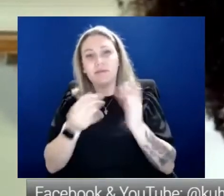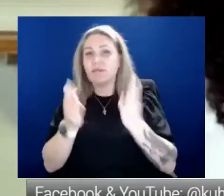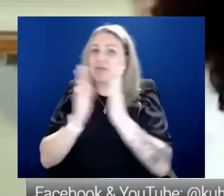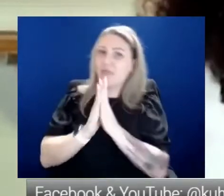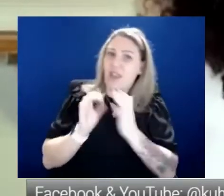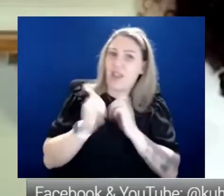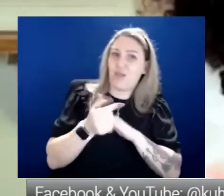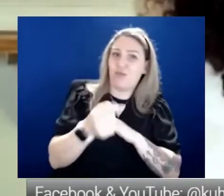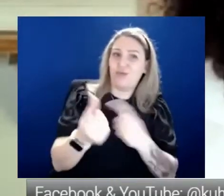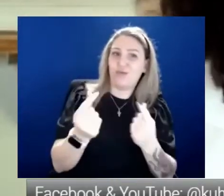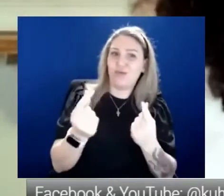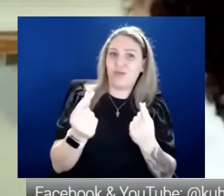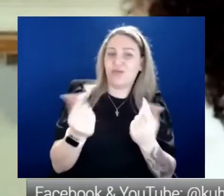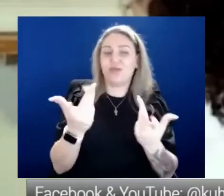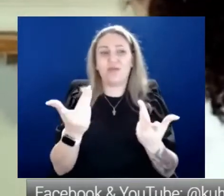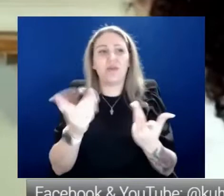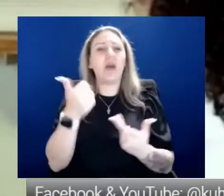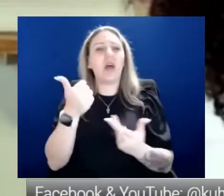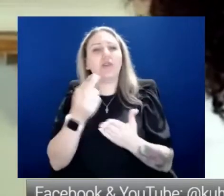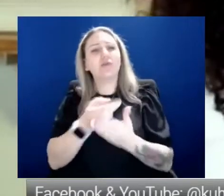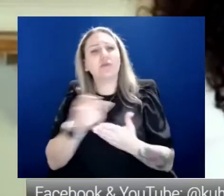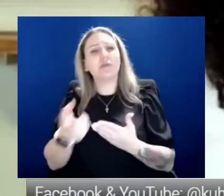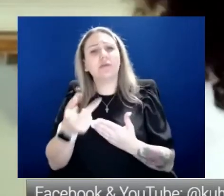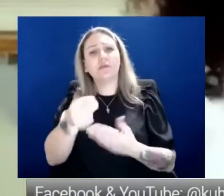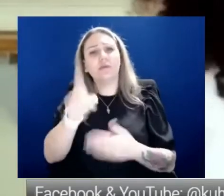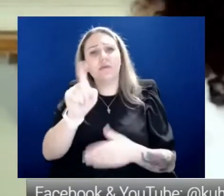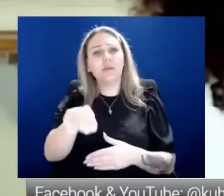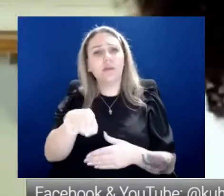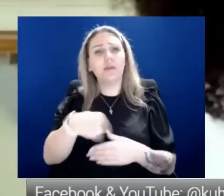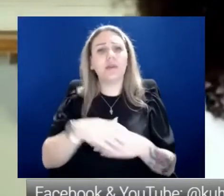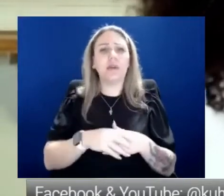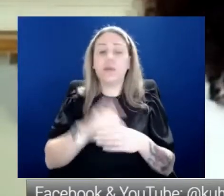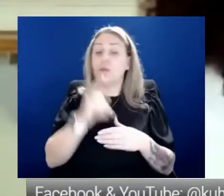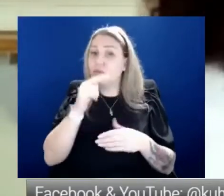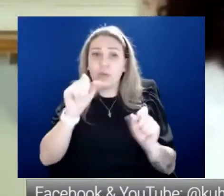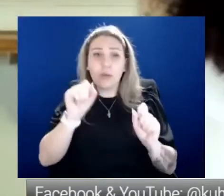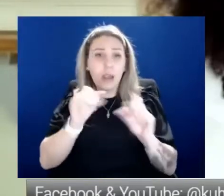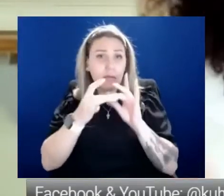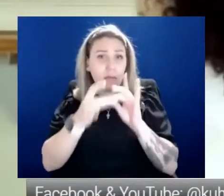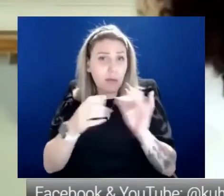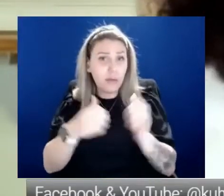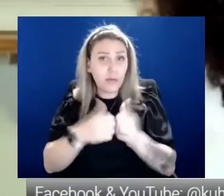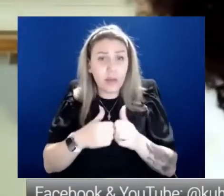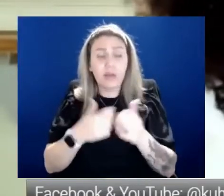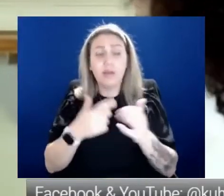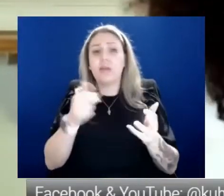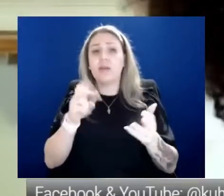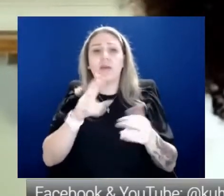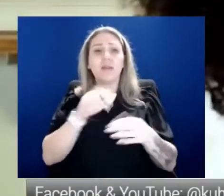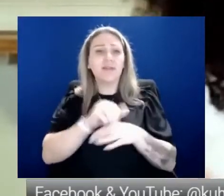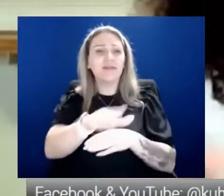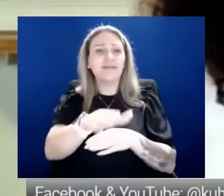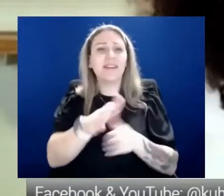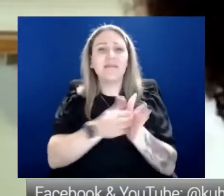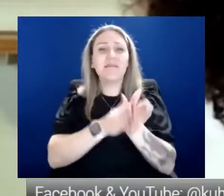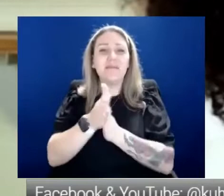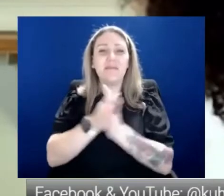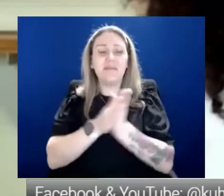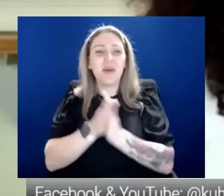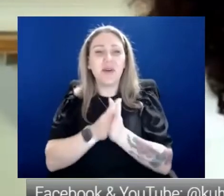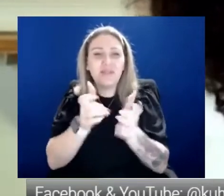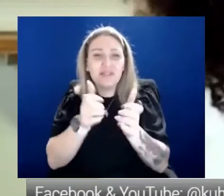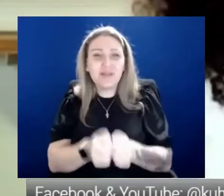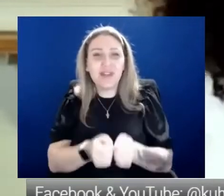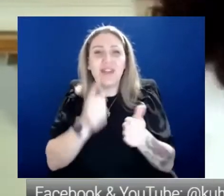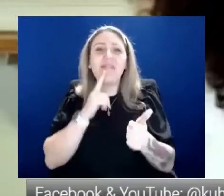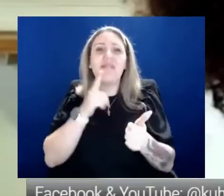doing? What are some other resources you might be in need of? Who can I connect you with? Or just sending a motivational text of, you're doing a great